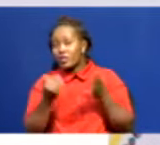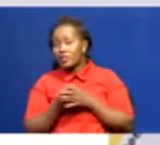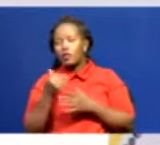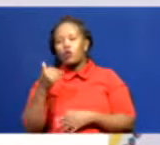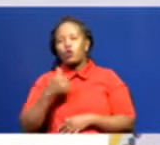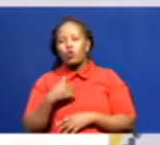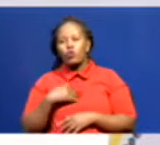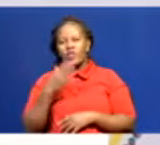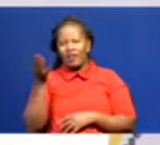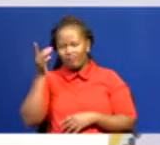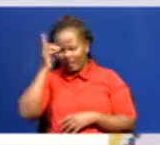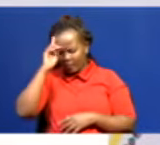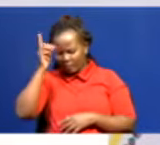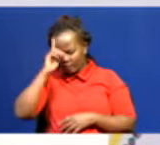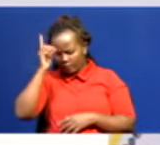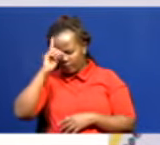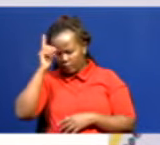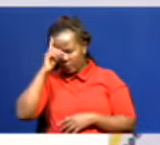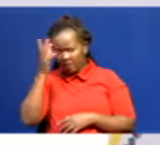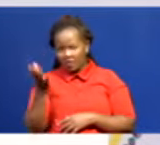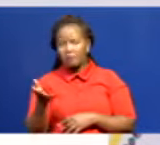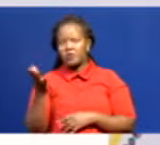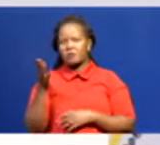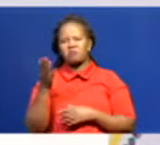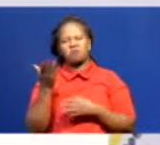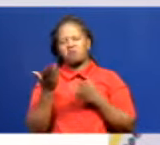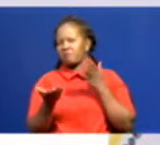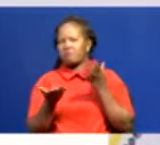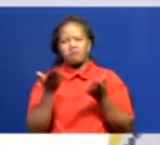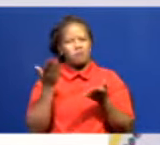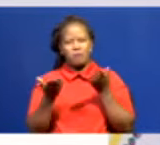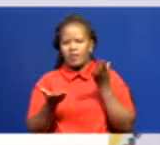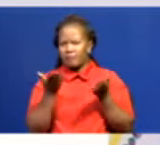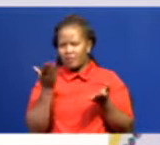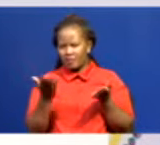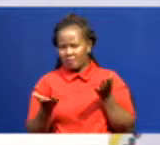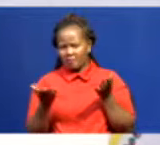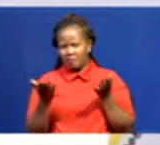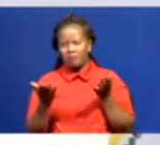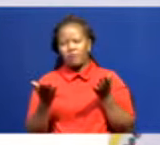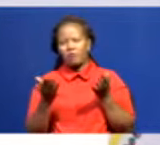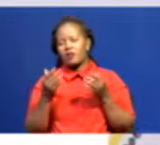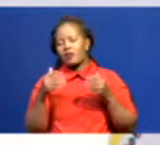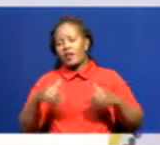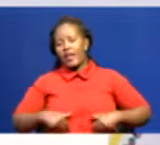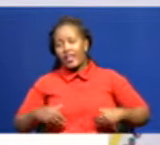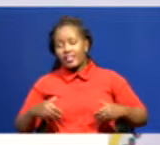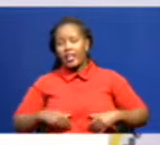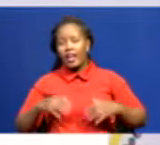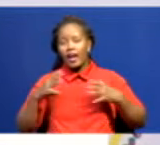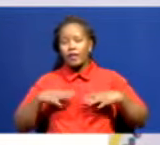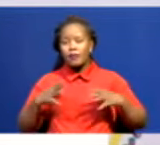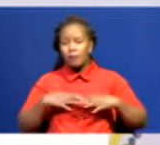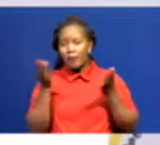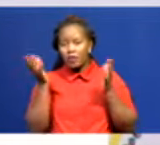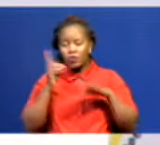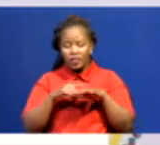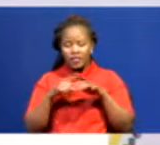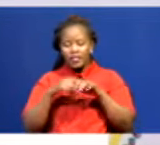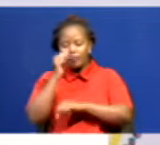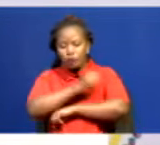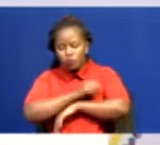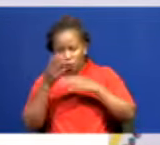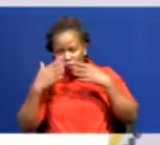an assumption that somehow after a young person gets out of school